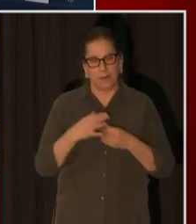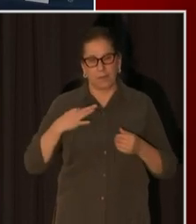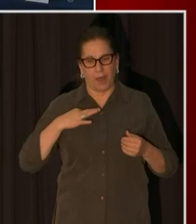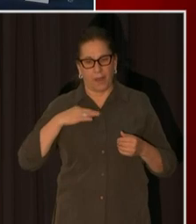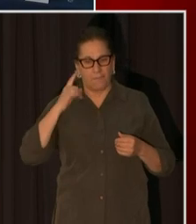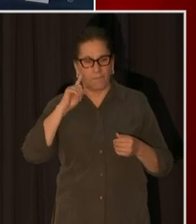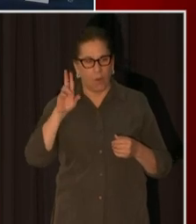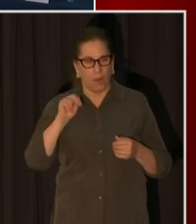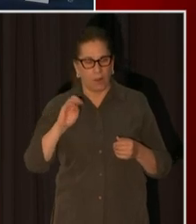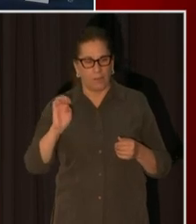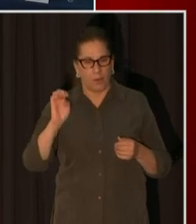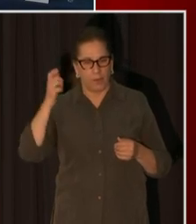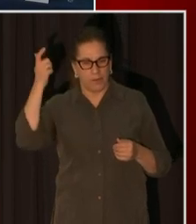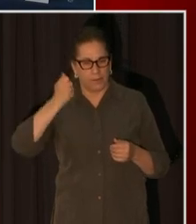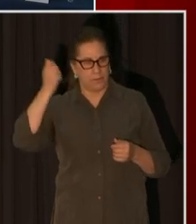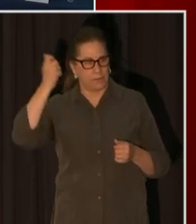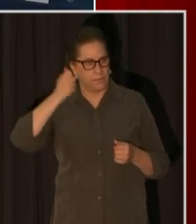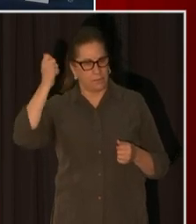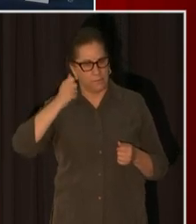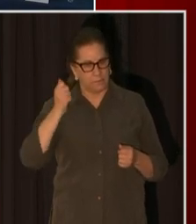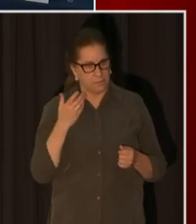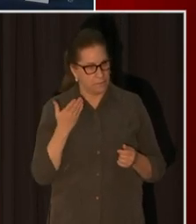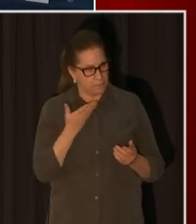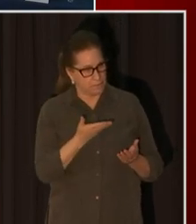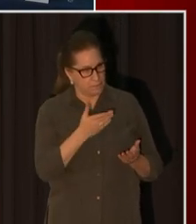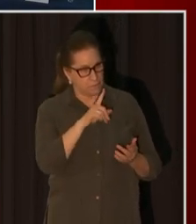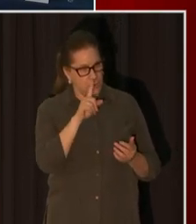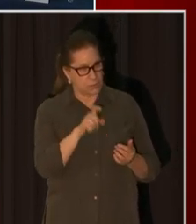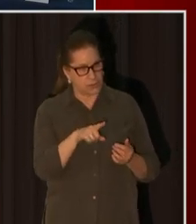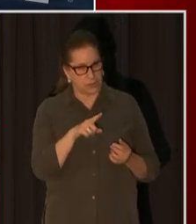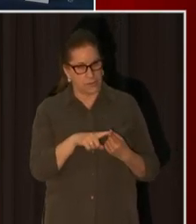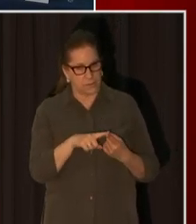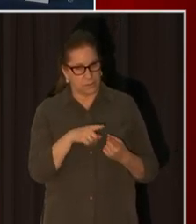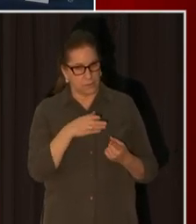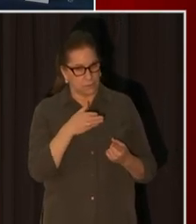moaaa_DC. And then you could call us at